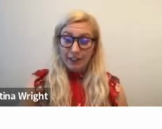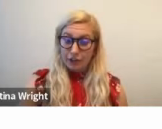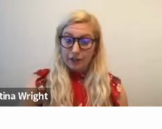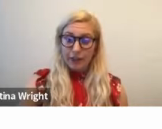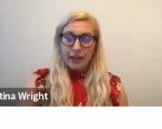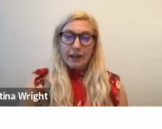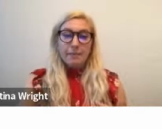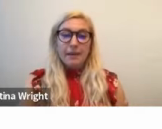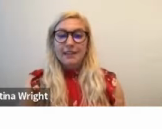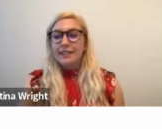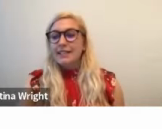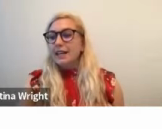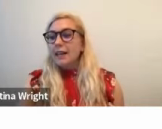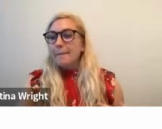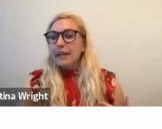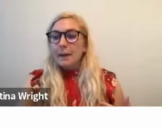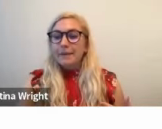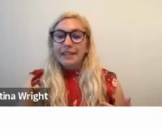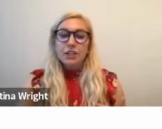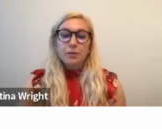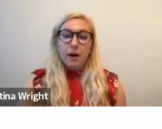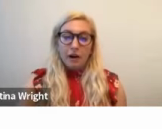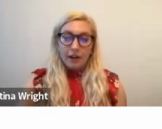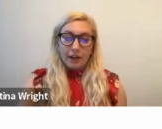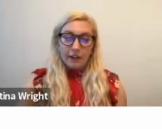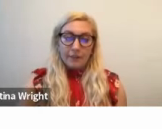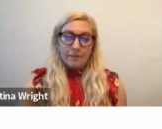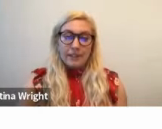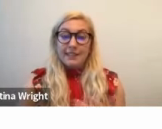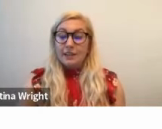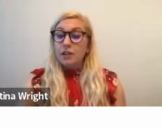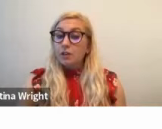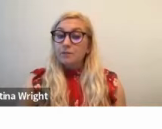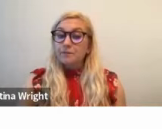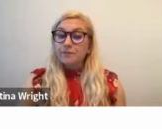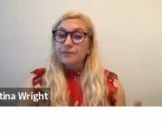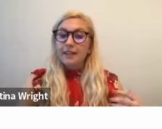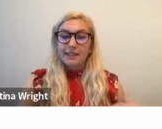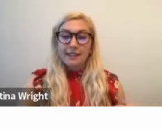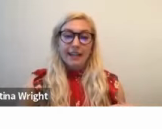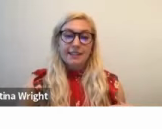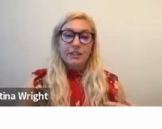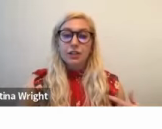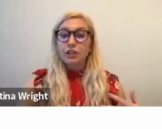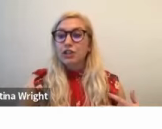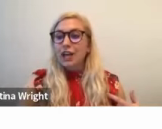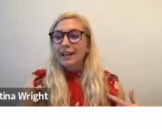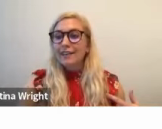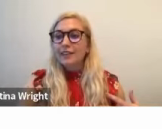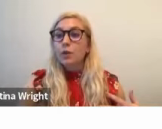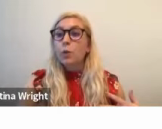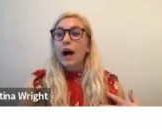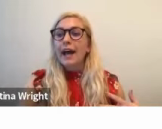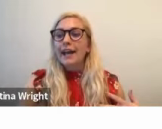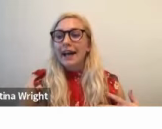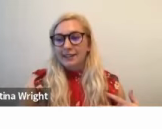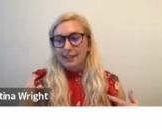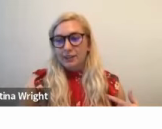of each other, meaning the data that make up each bar stand alone. In this case, it's good to check that